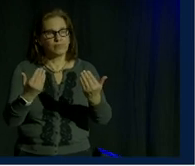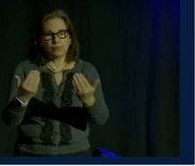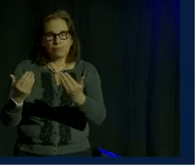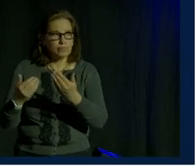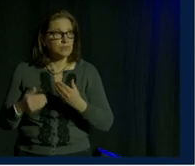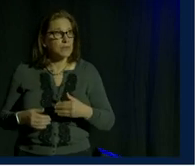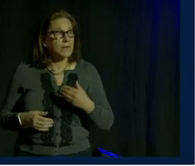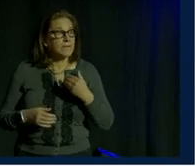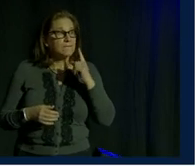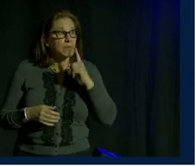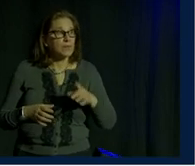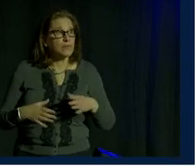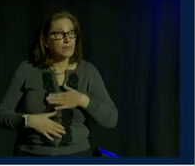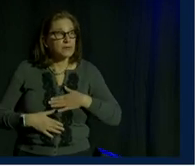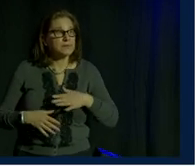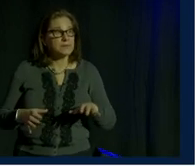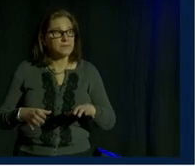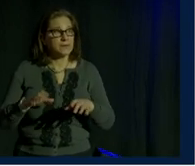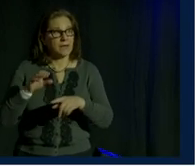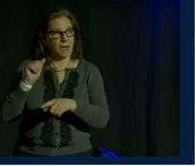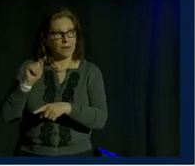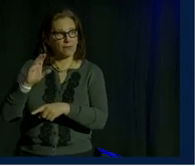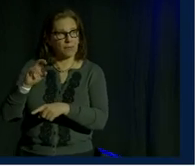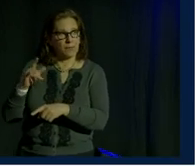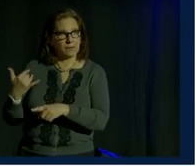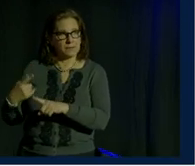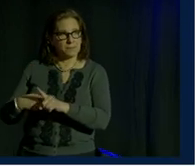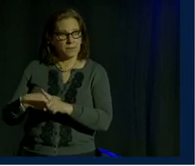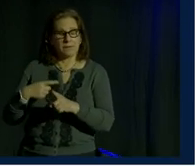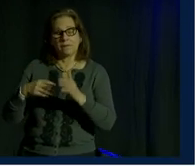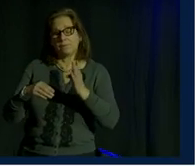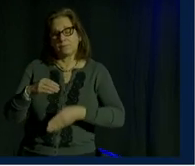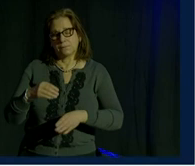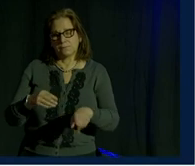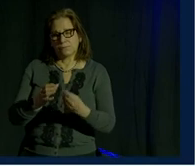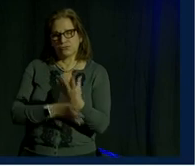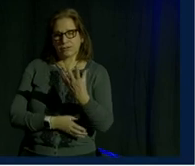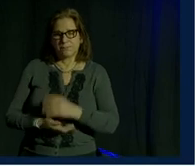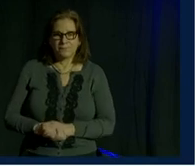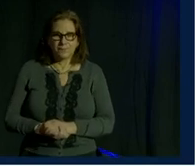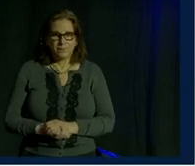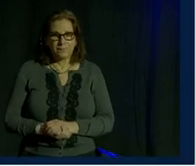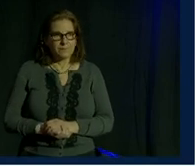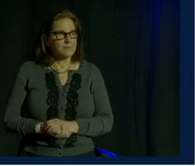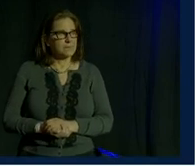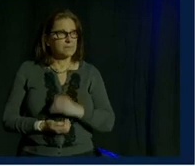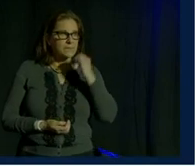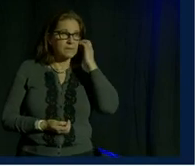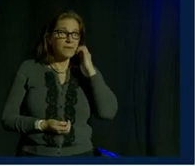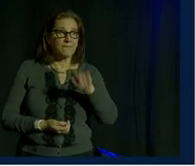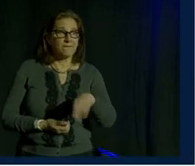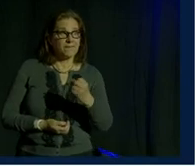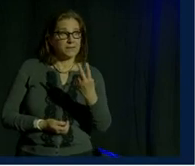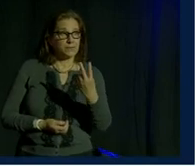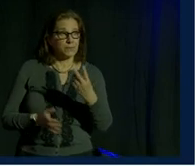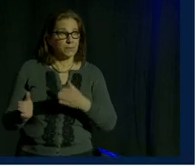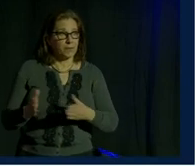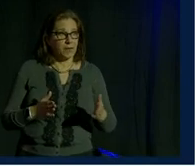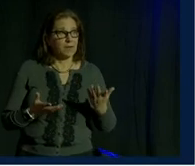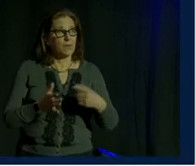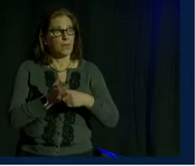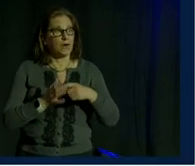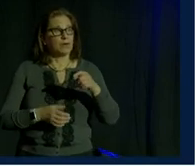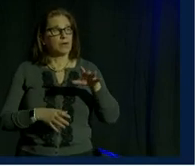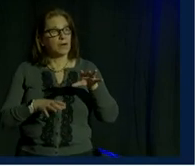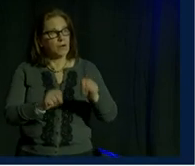month for the completion in spring. Phase 2 of the plan is to acquire Lewis Crow Park in Ivy City,